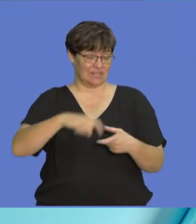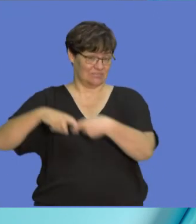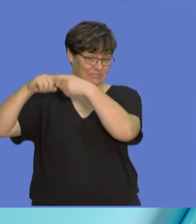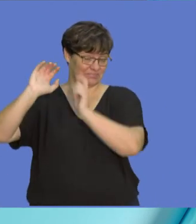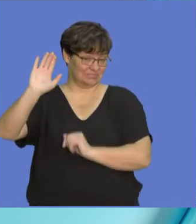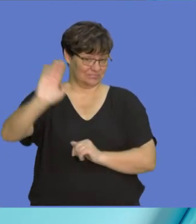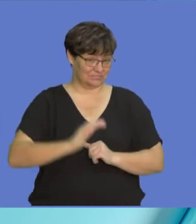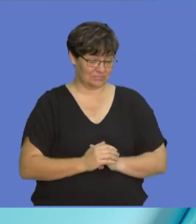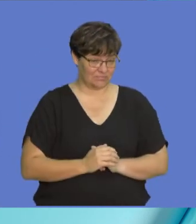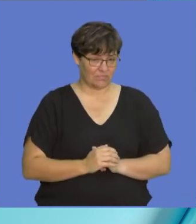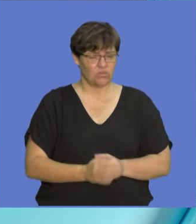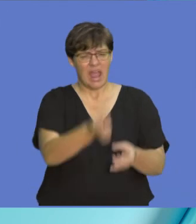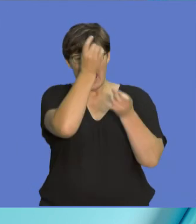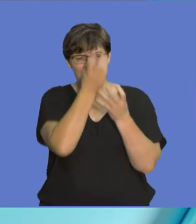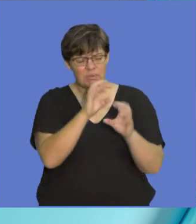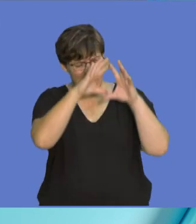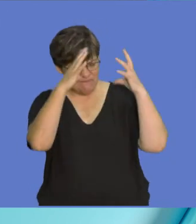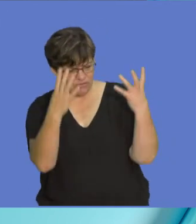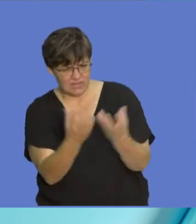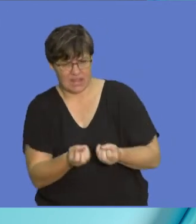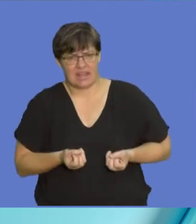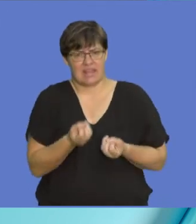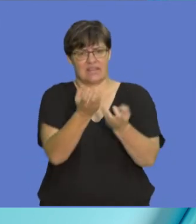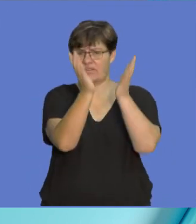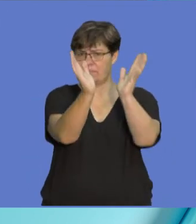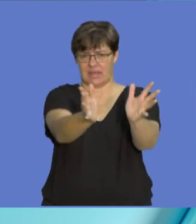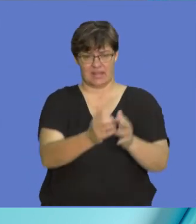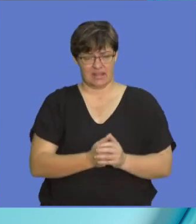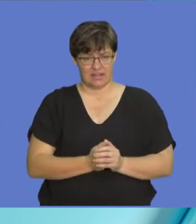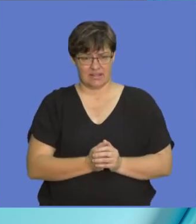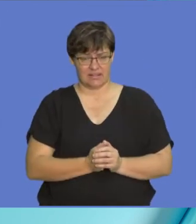of this information is given to you, right? We've